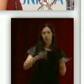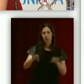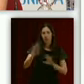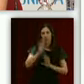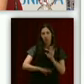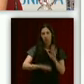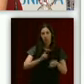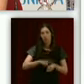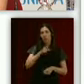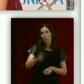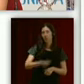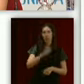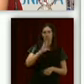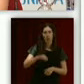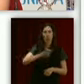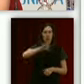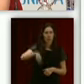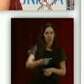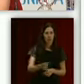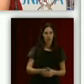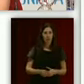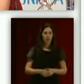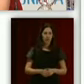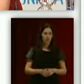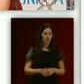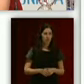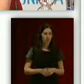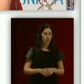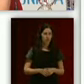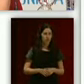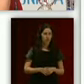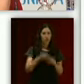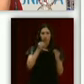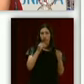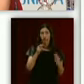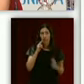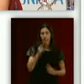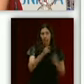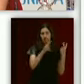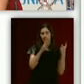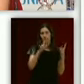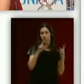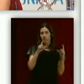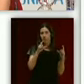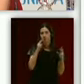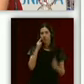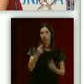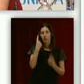it, and to program the timer for an hour.